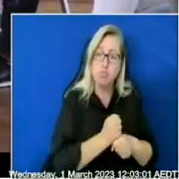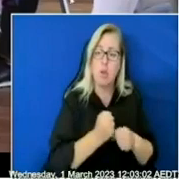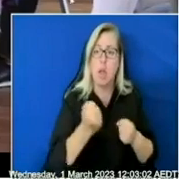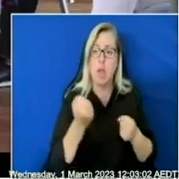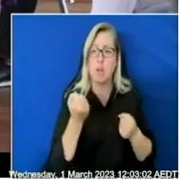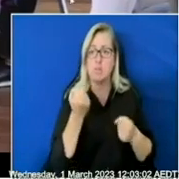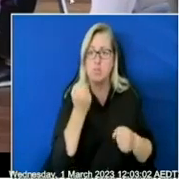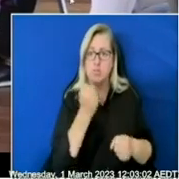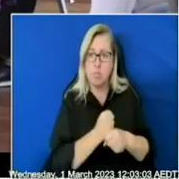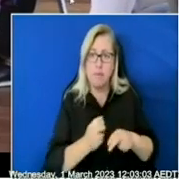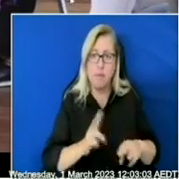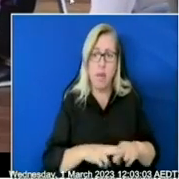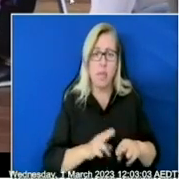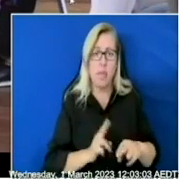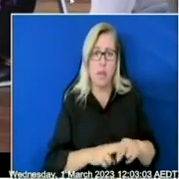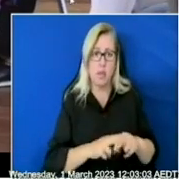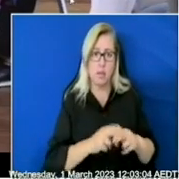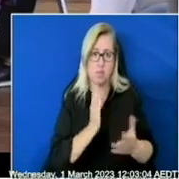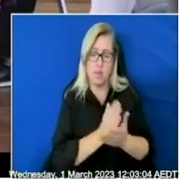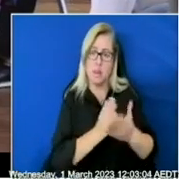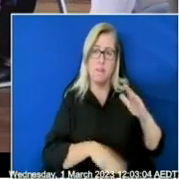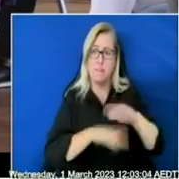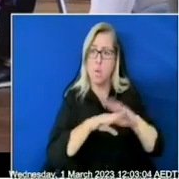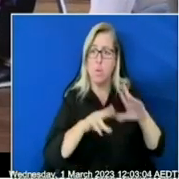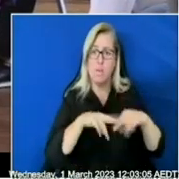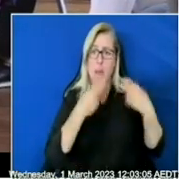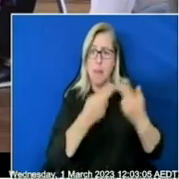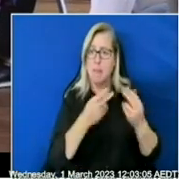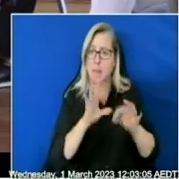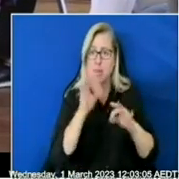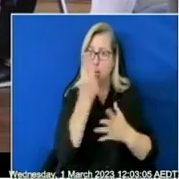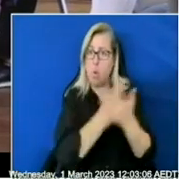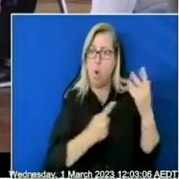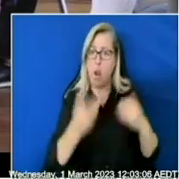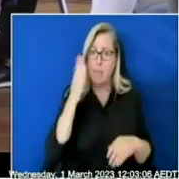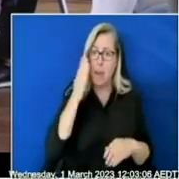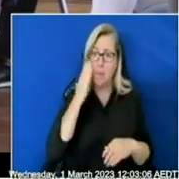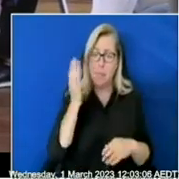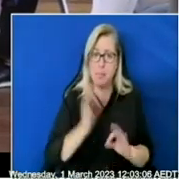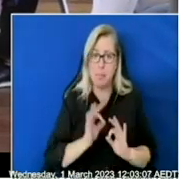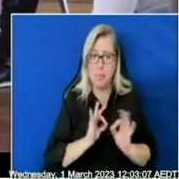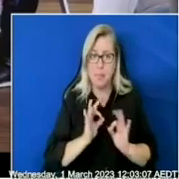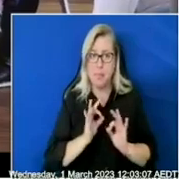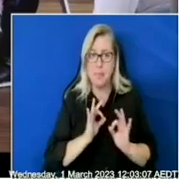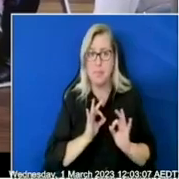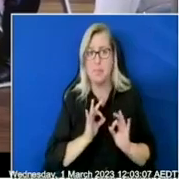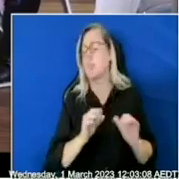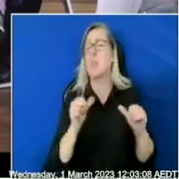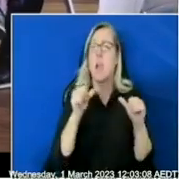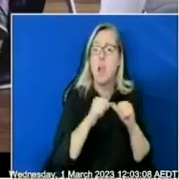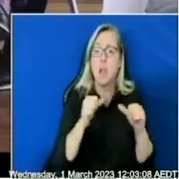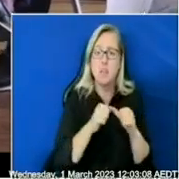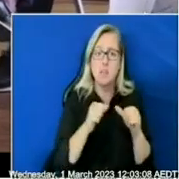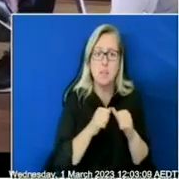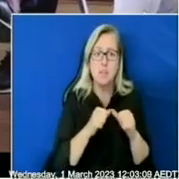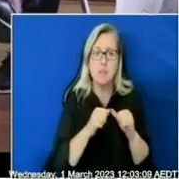yeah. not, you know, it's not just Mum. Mm. Yeah. She's this is her, the aunties and her children. Her sisters and her brother. I